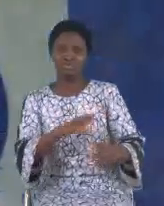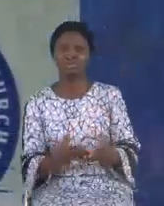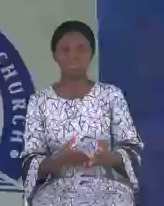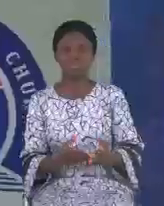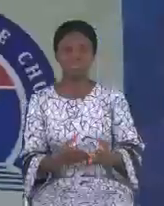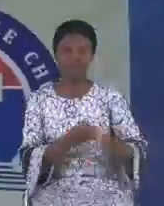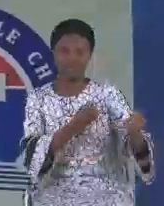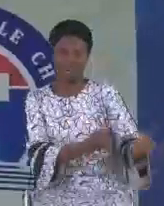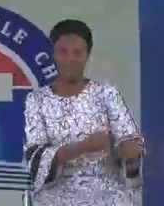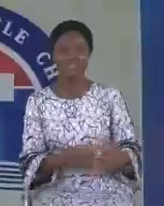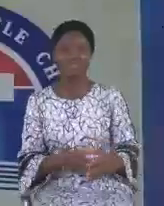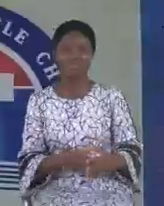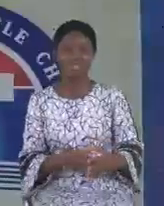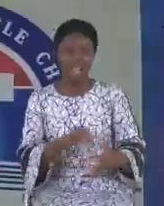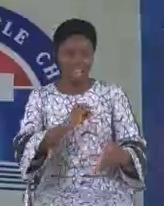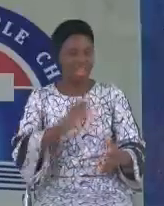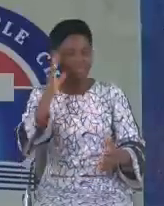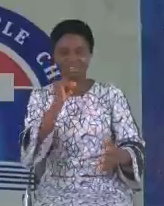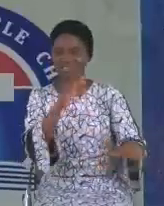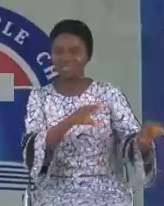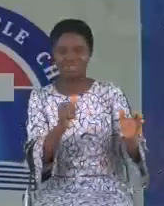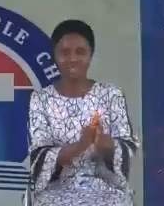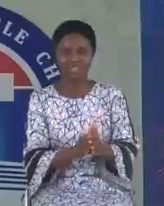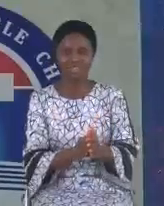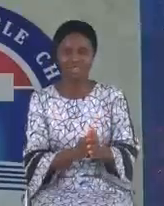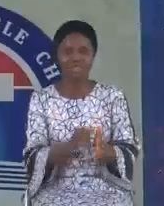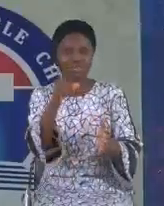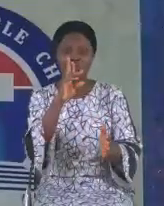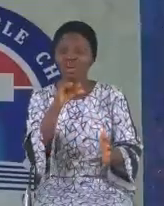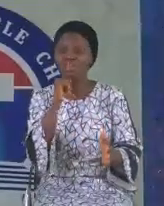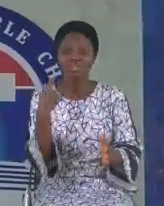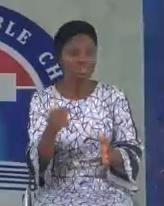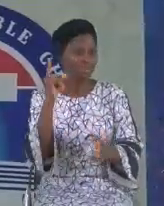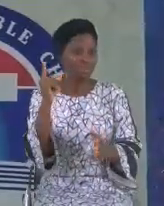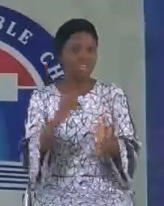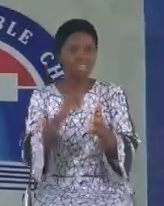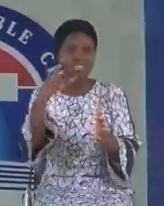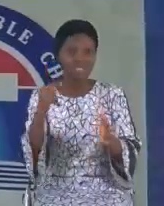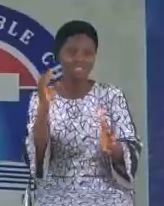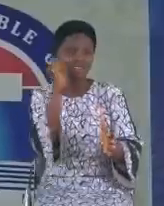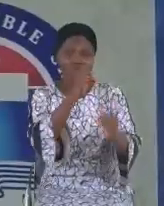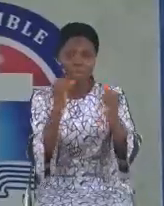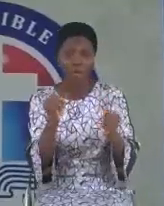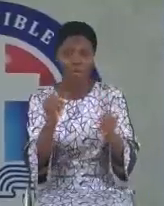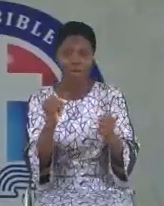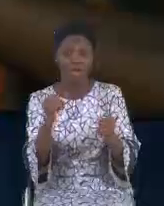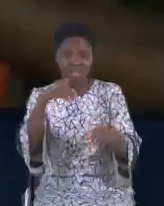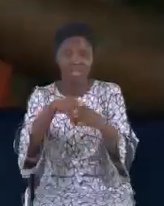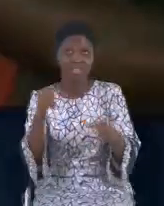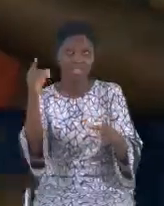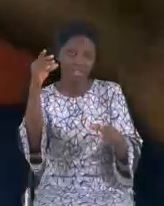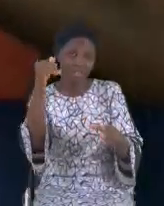one. It is the power of the prince of the air, but that power will be broken